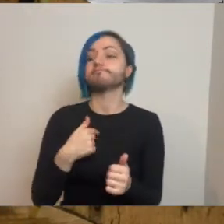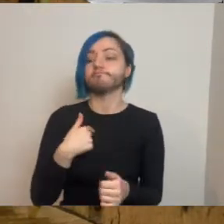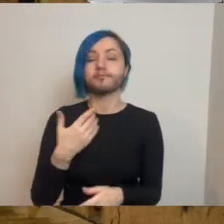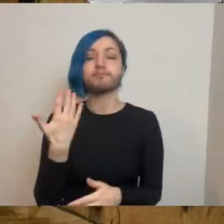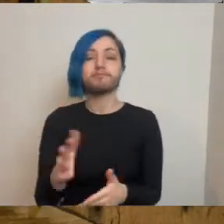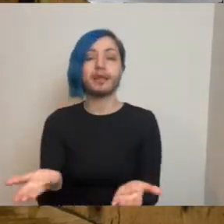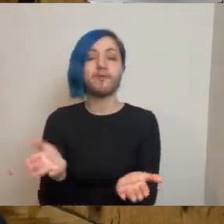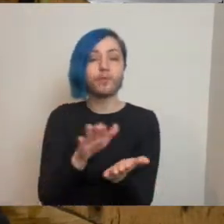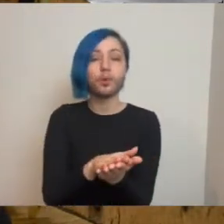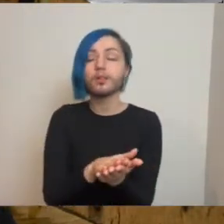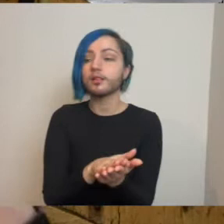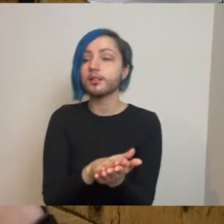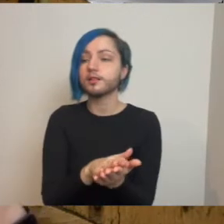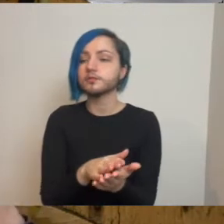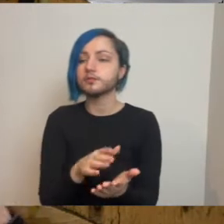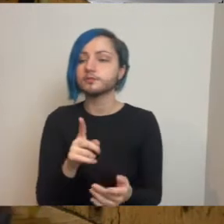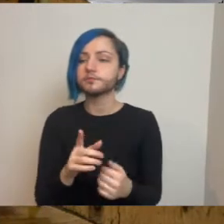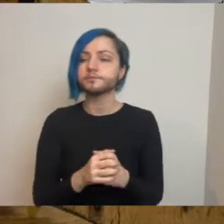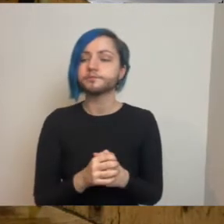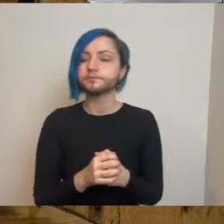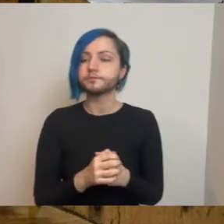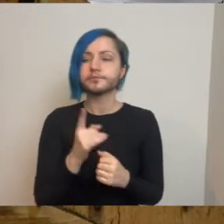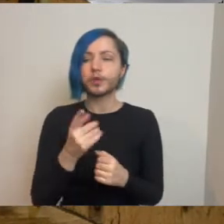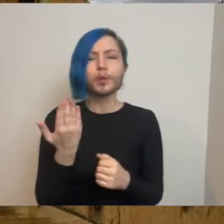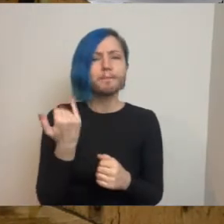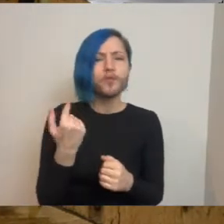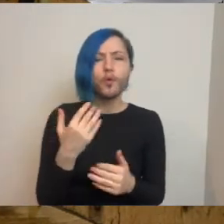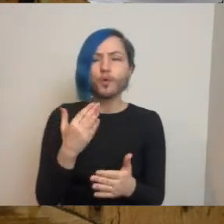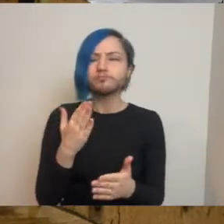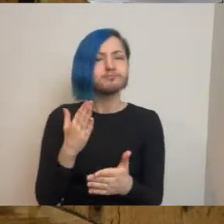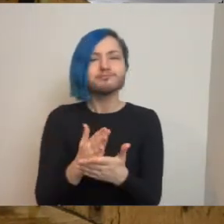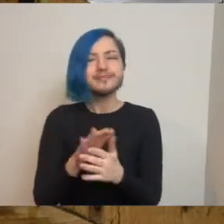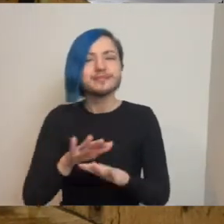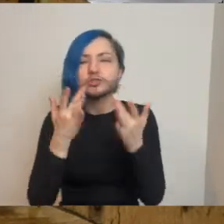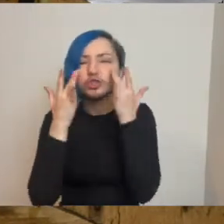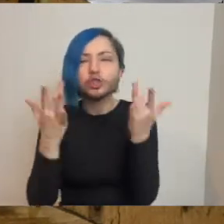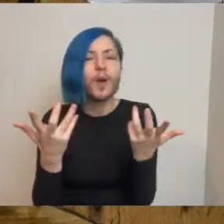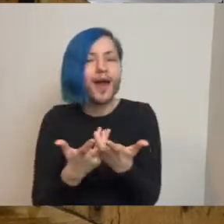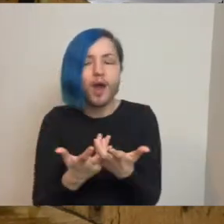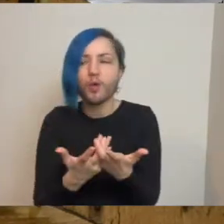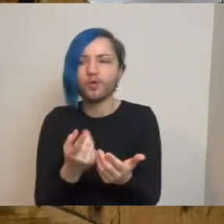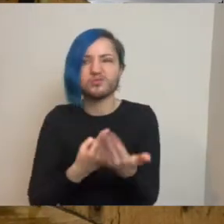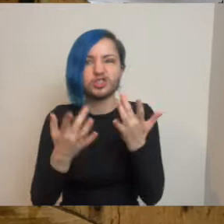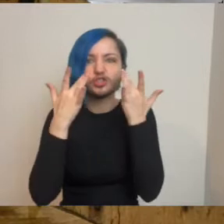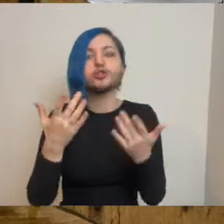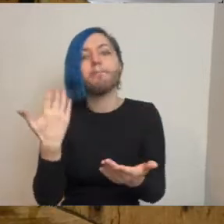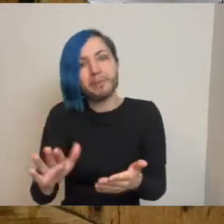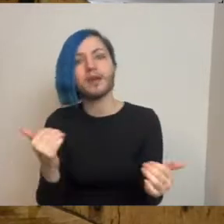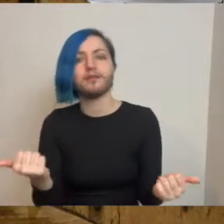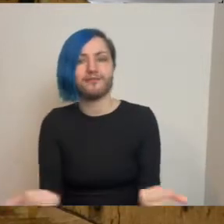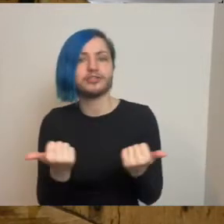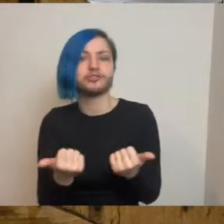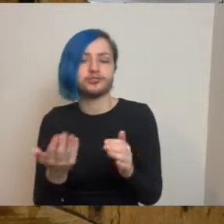have folded it. Now, what I did last time, I didn't really show you how I did it. I just showed you that it was